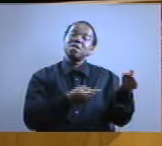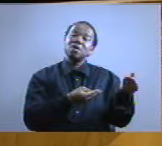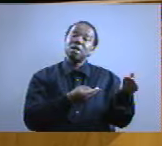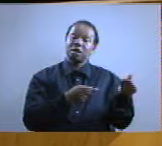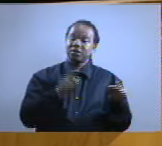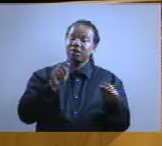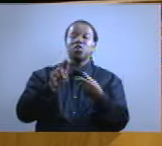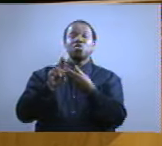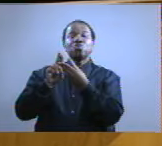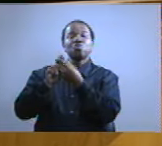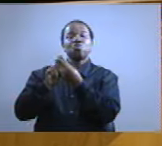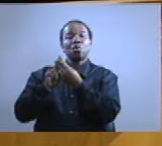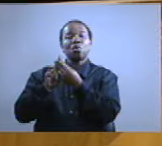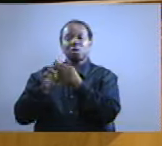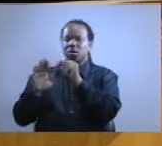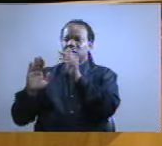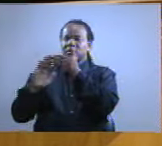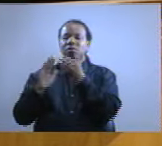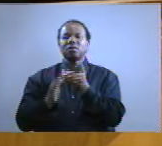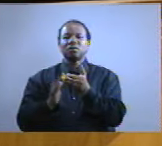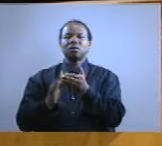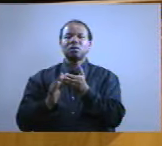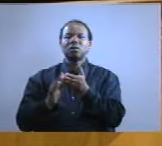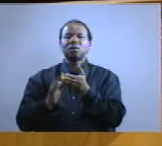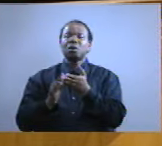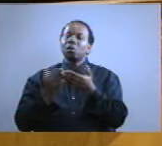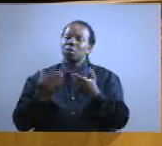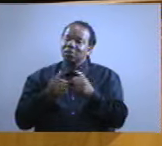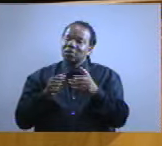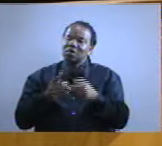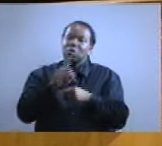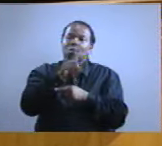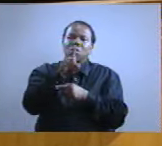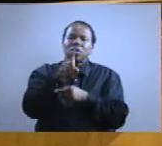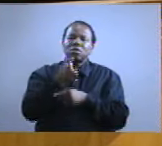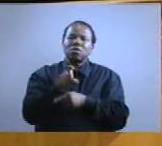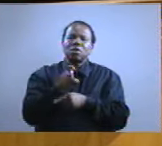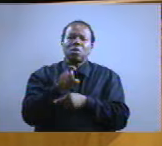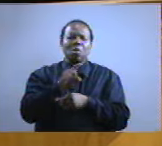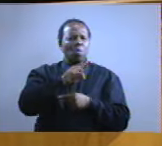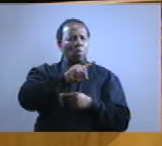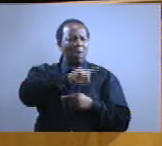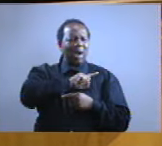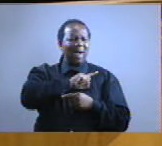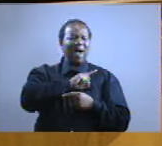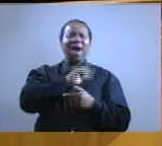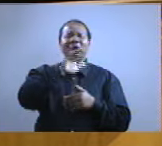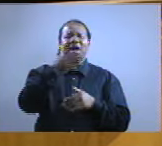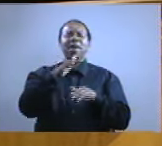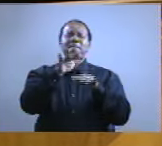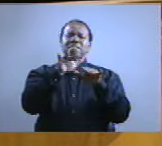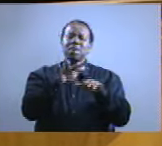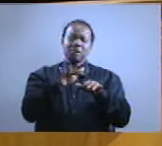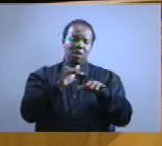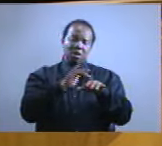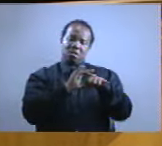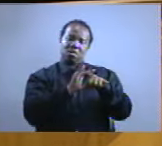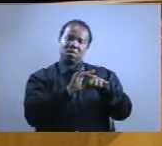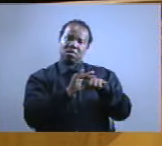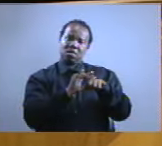civil society will begin to ask the question why certain people, because of their race, will be